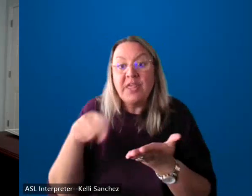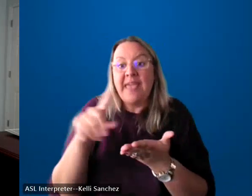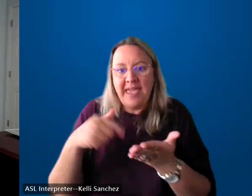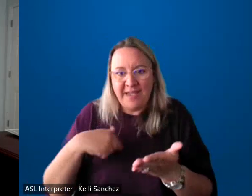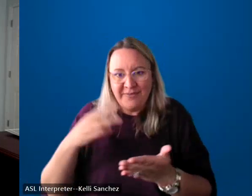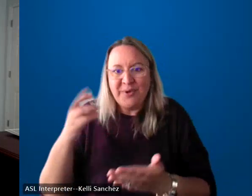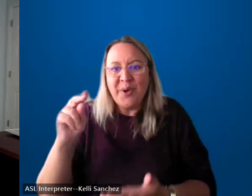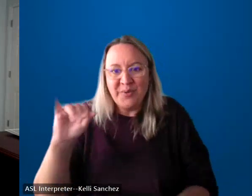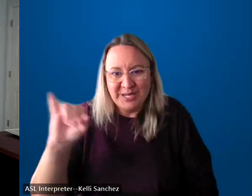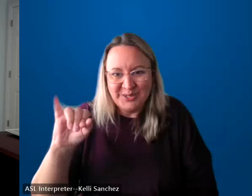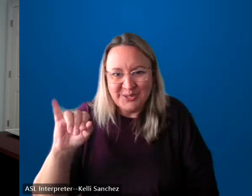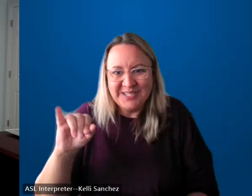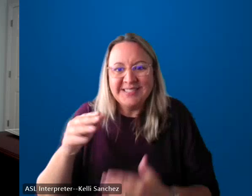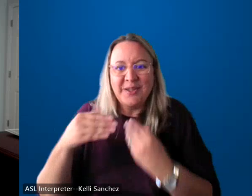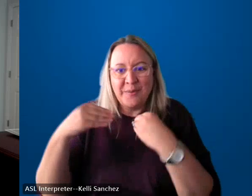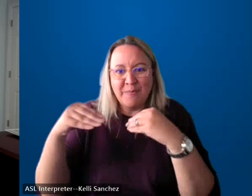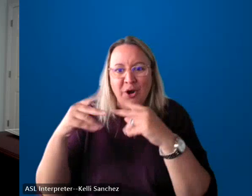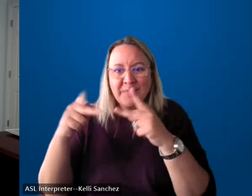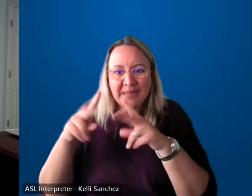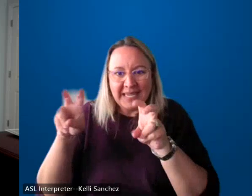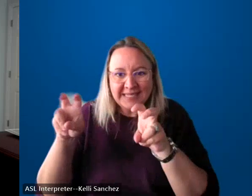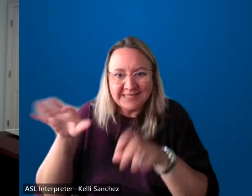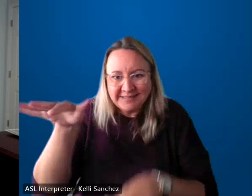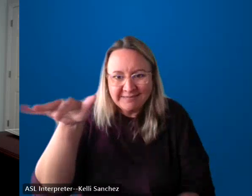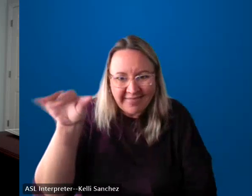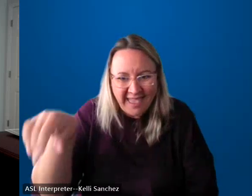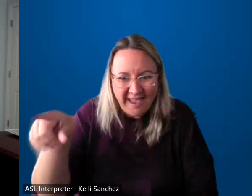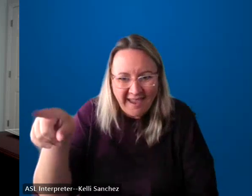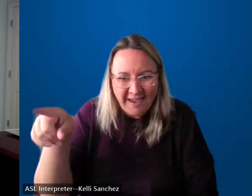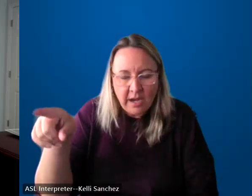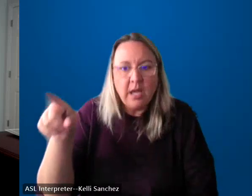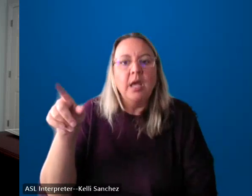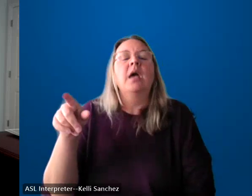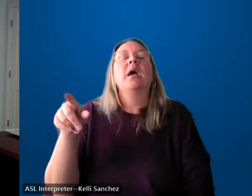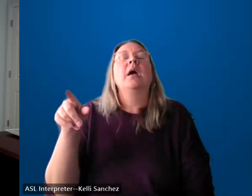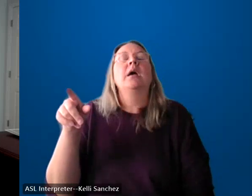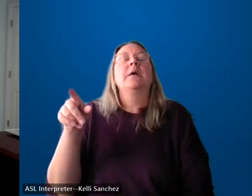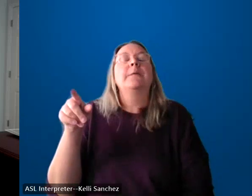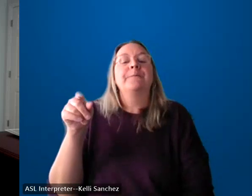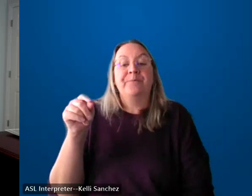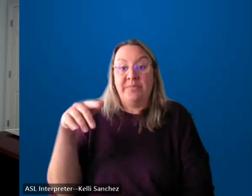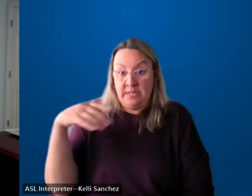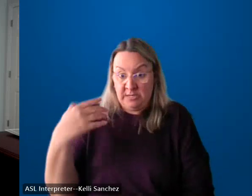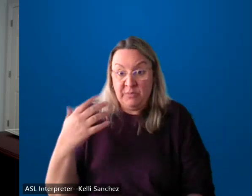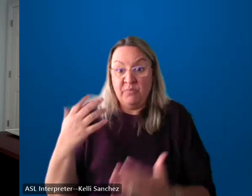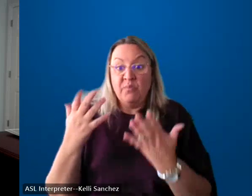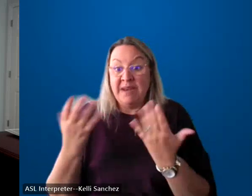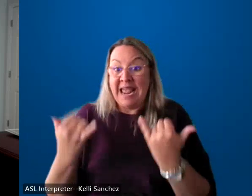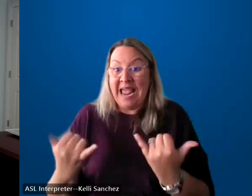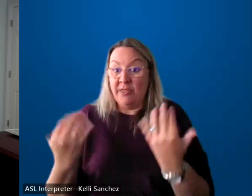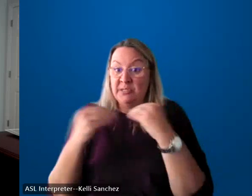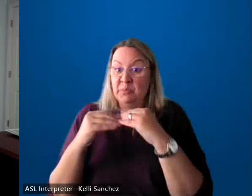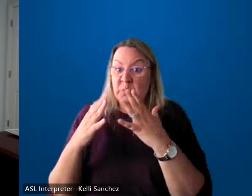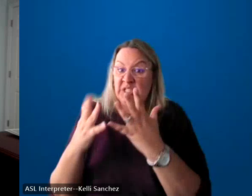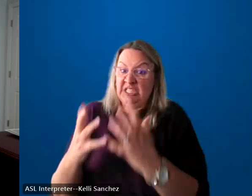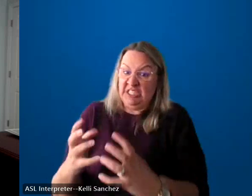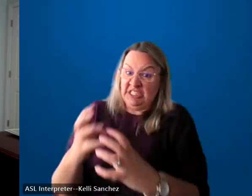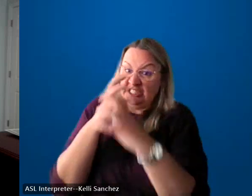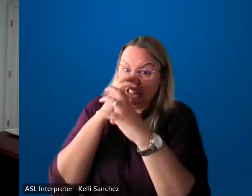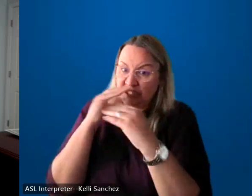right? Marketplace, they have market insurance. They're putting heavier restrictions on people